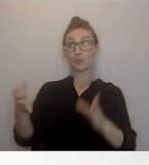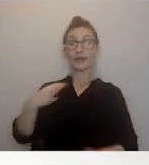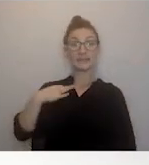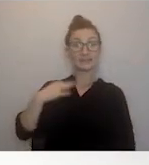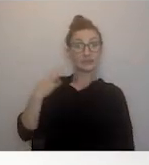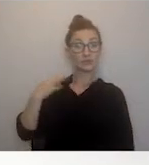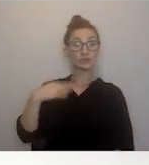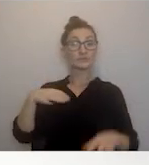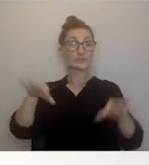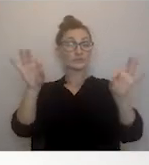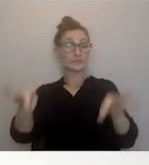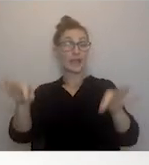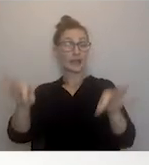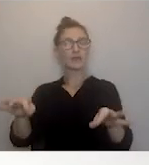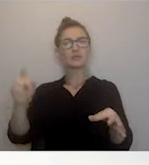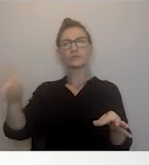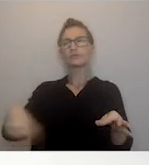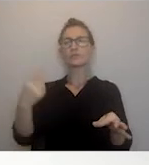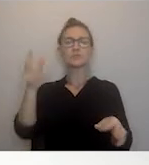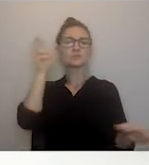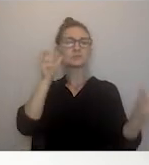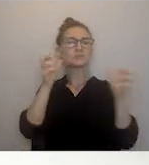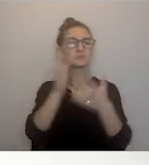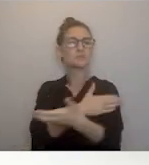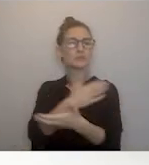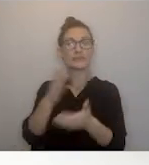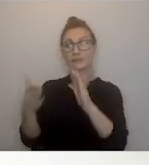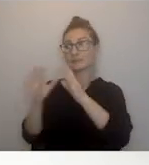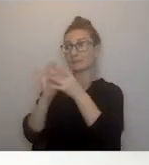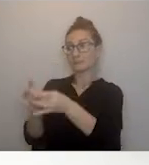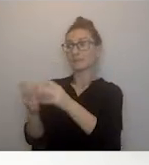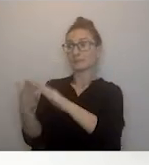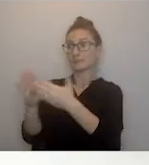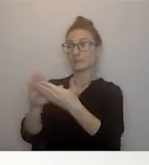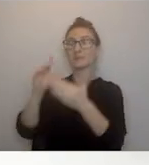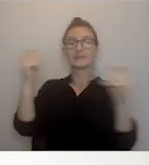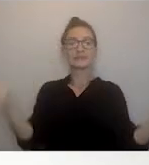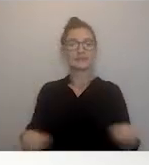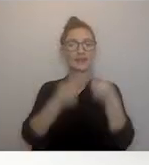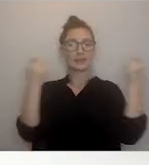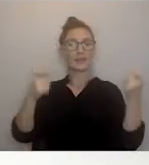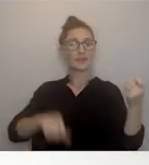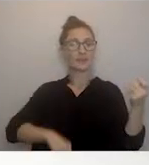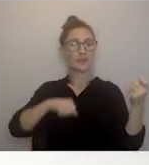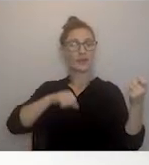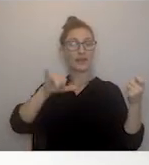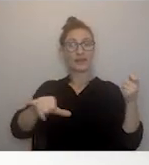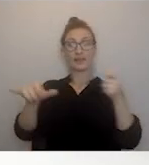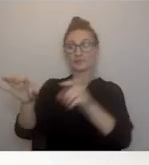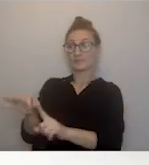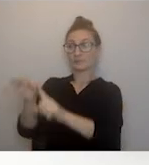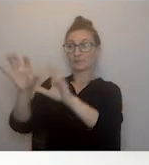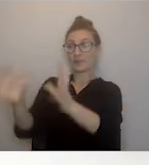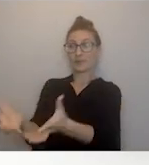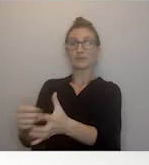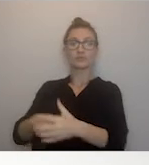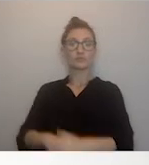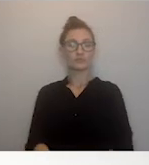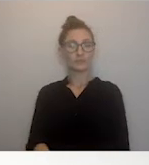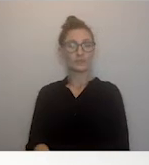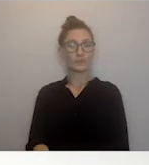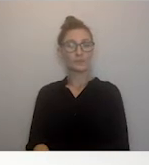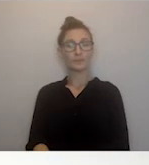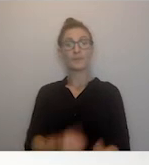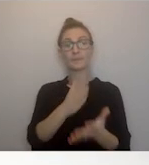brought t-shirts and a dye, and we just had a great time listening to music and connecting with our community in celebration of this